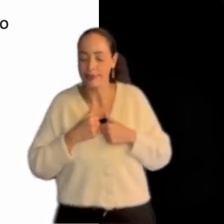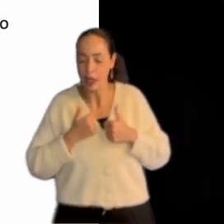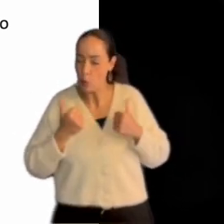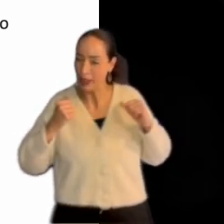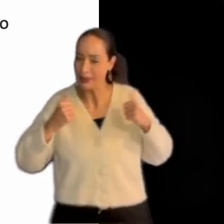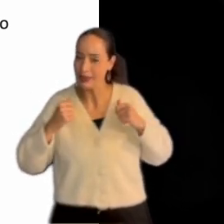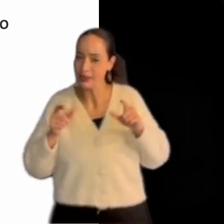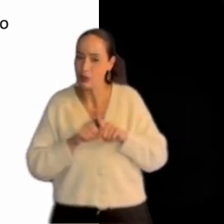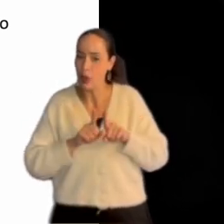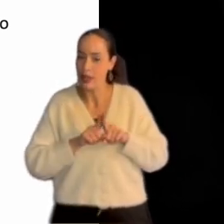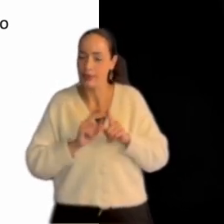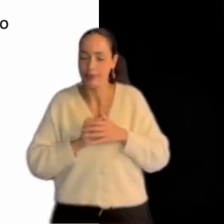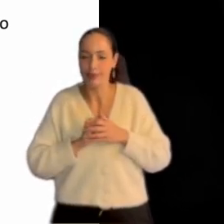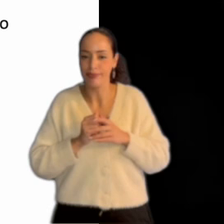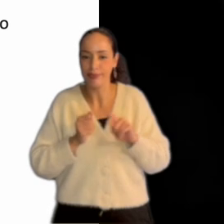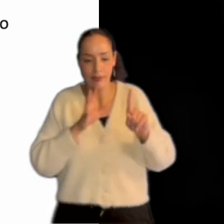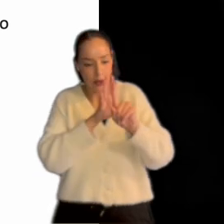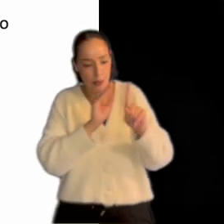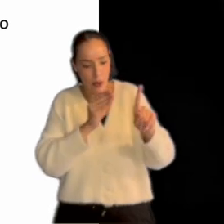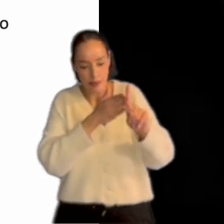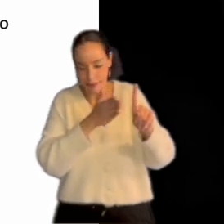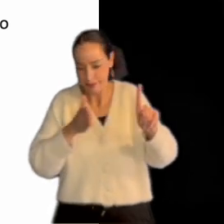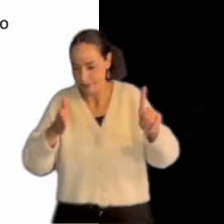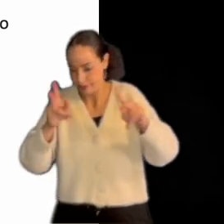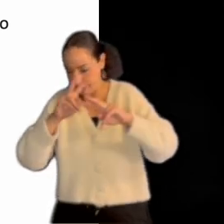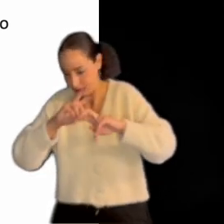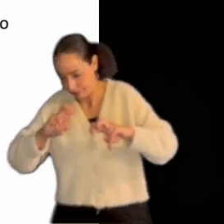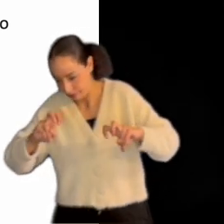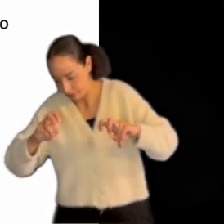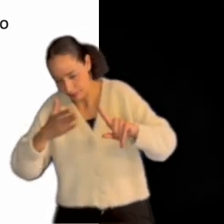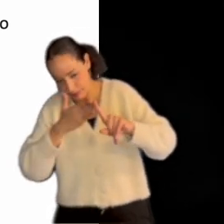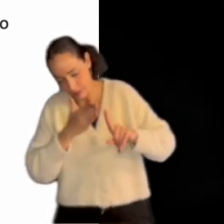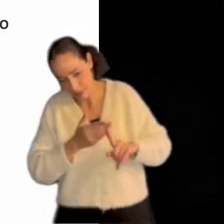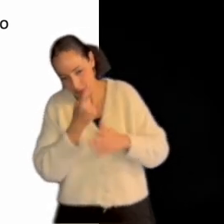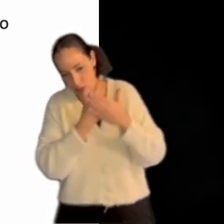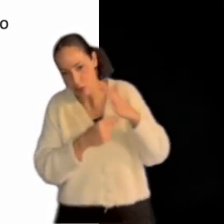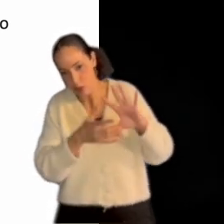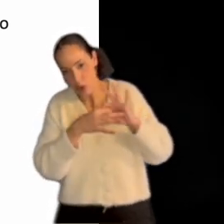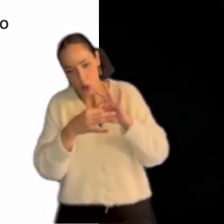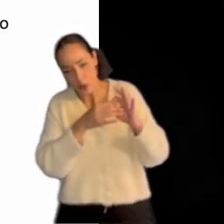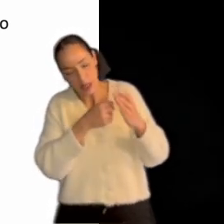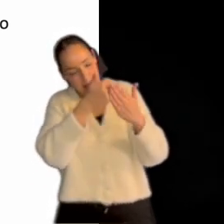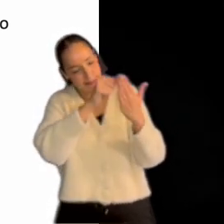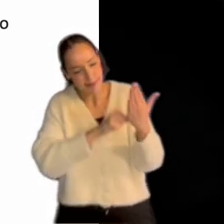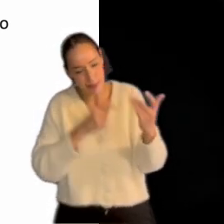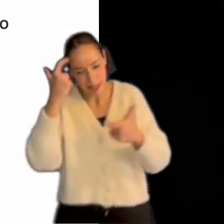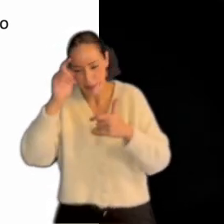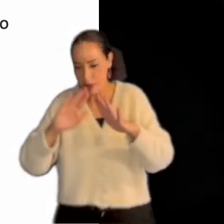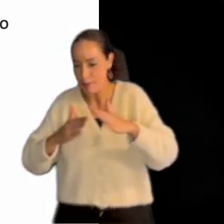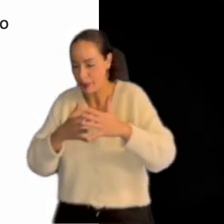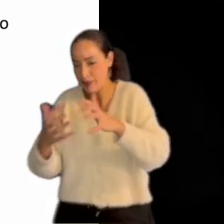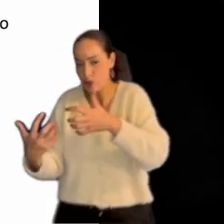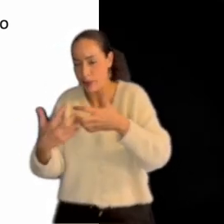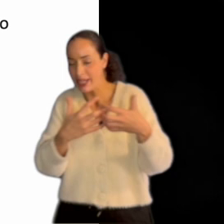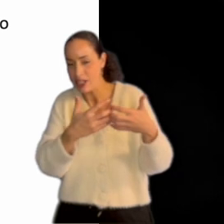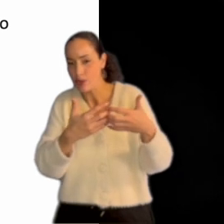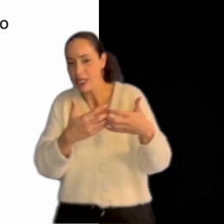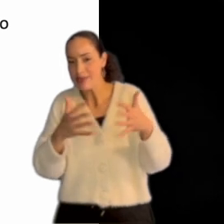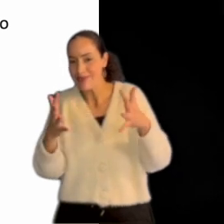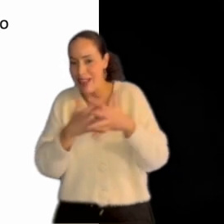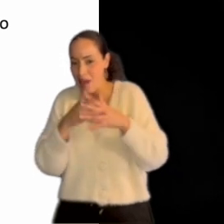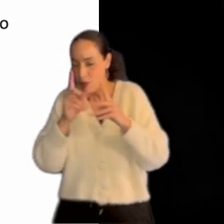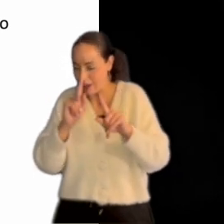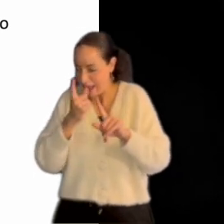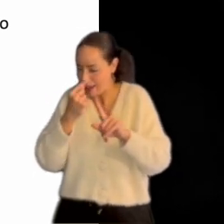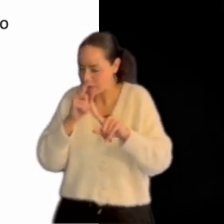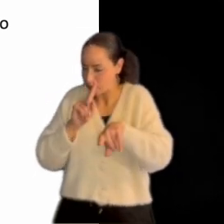engagement and how these may be addressed and overcome. In this final intervention, we use the findings of our research, our discussions and